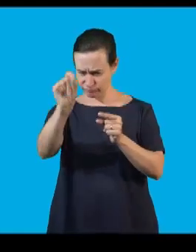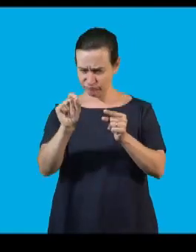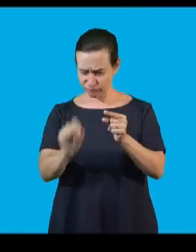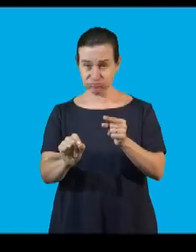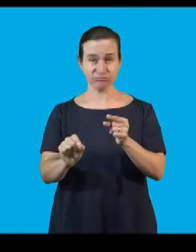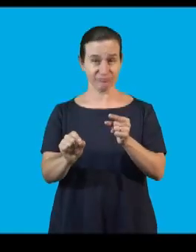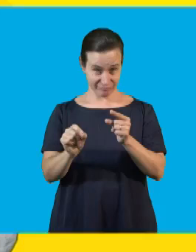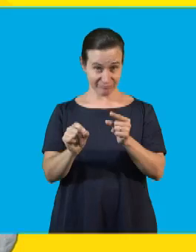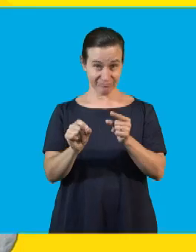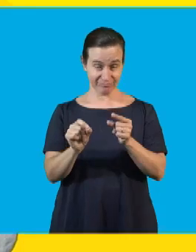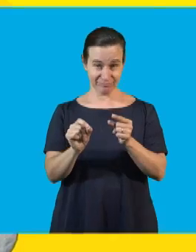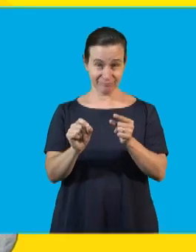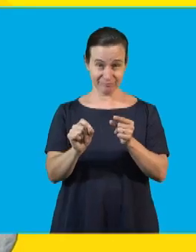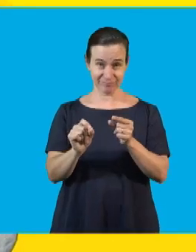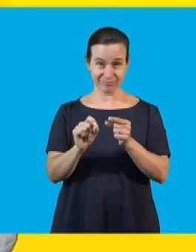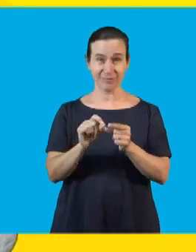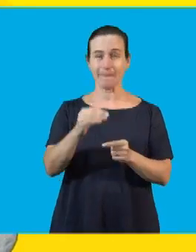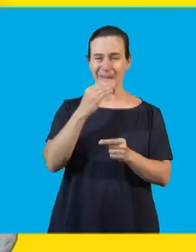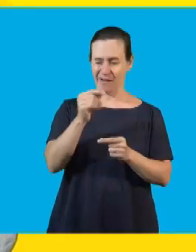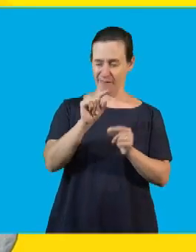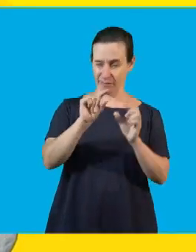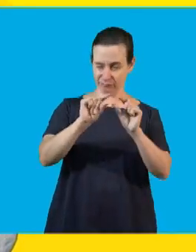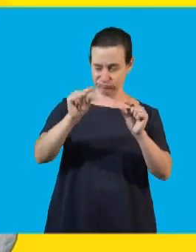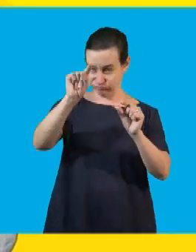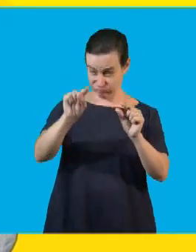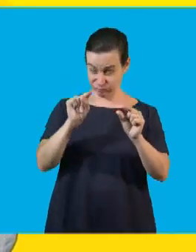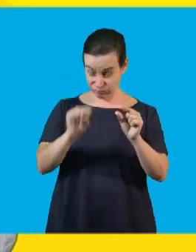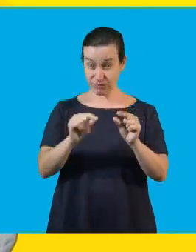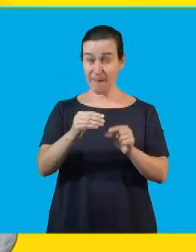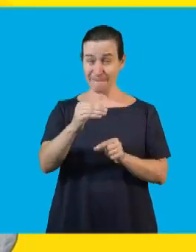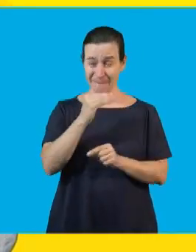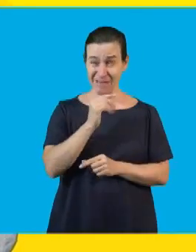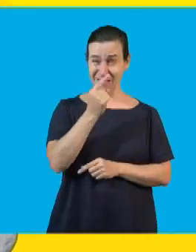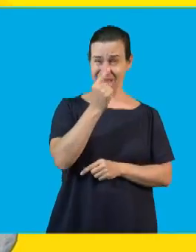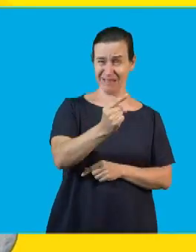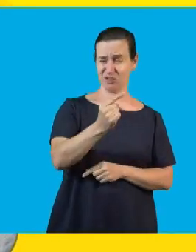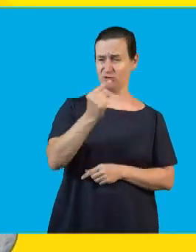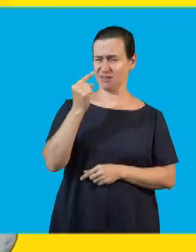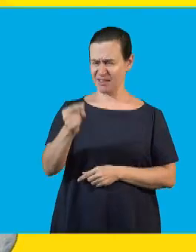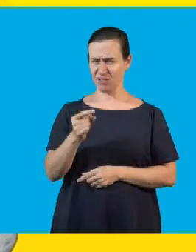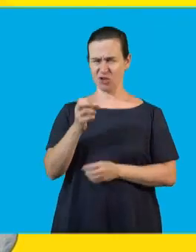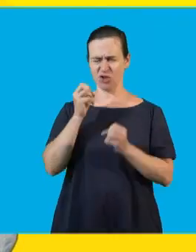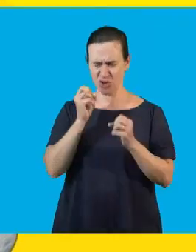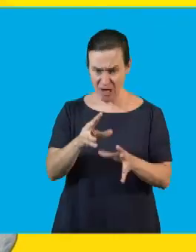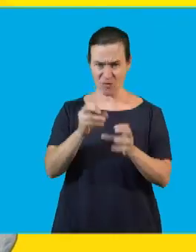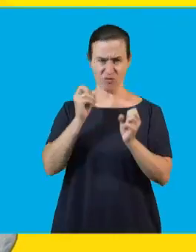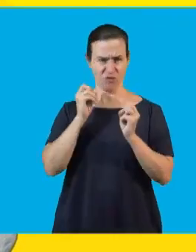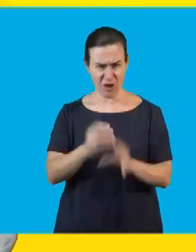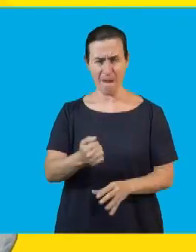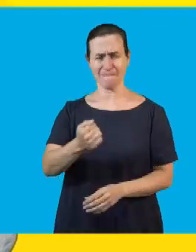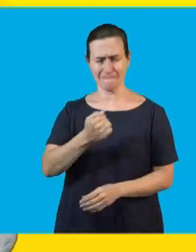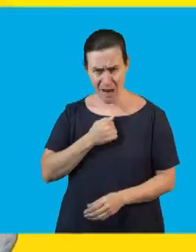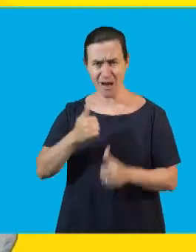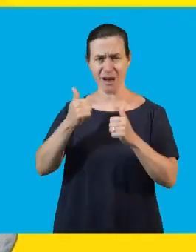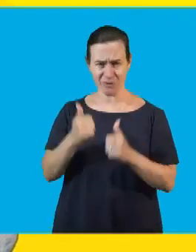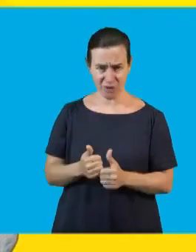succinct sentences and it's punctuated with the exclamation, which means that each sentence is being